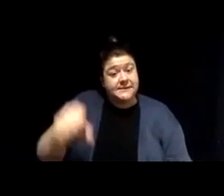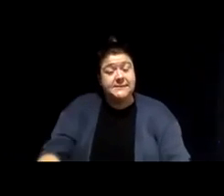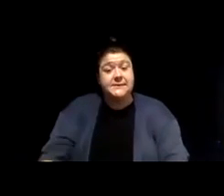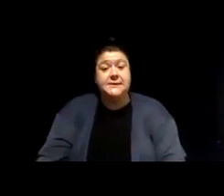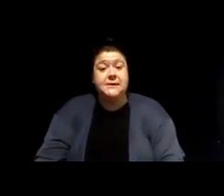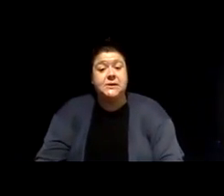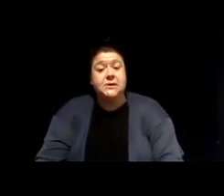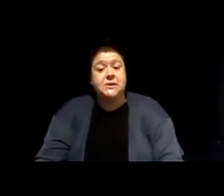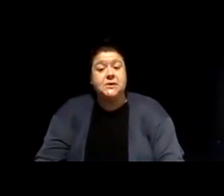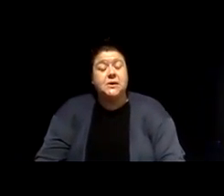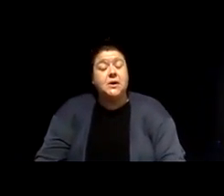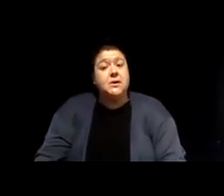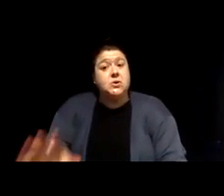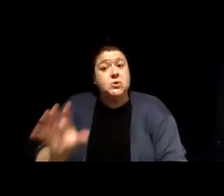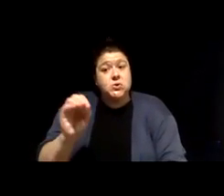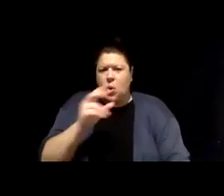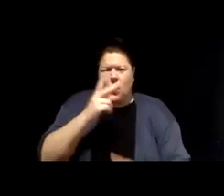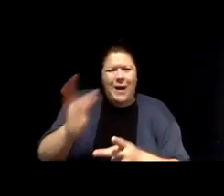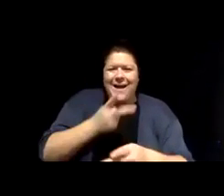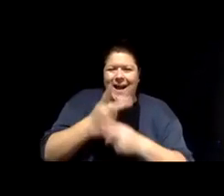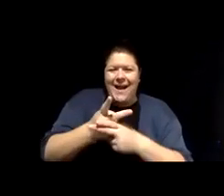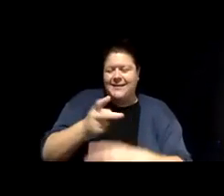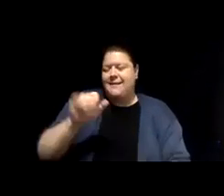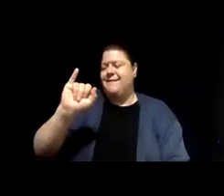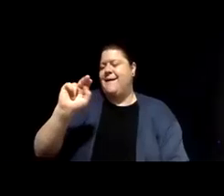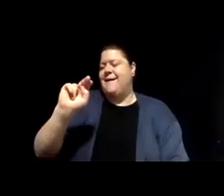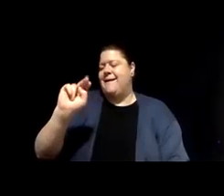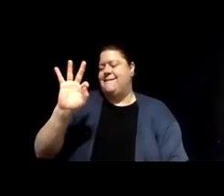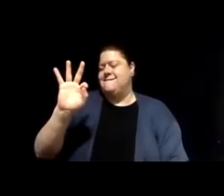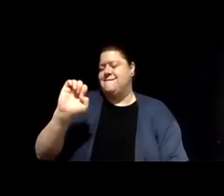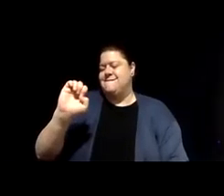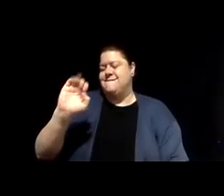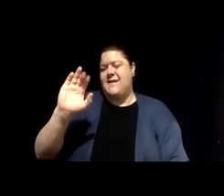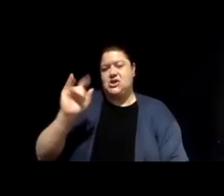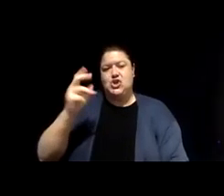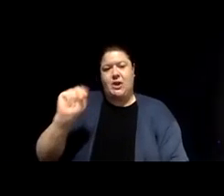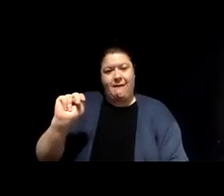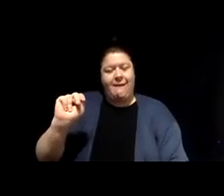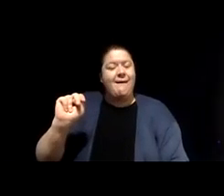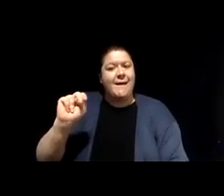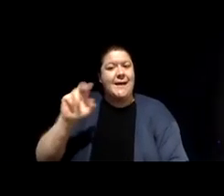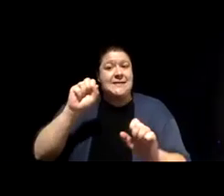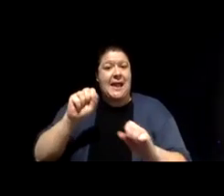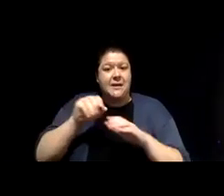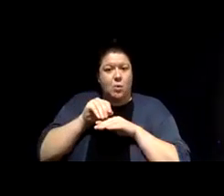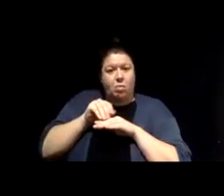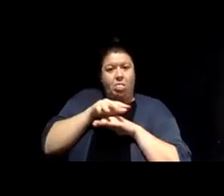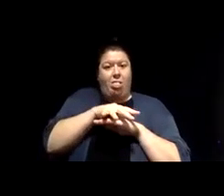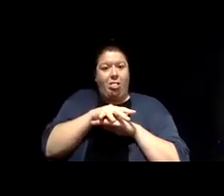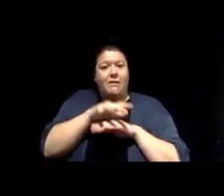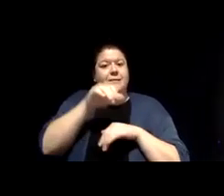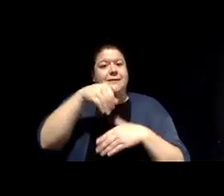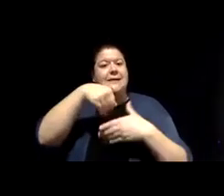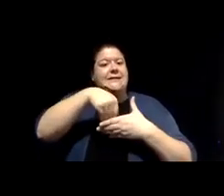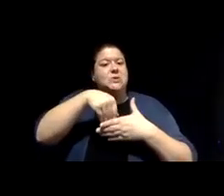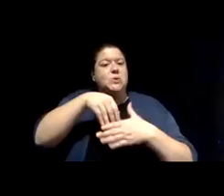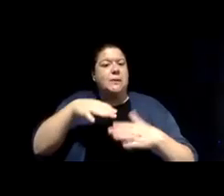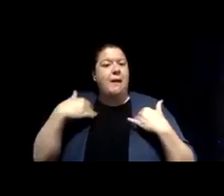so what type of infections can invade the body? What sort of outside things can invade your